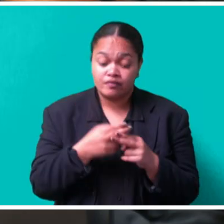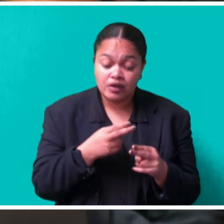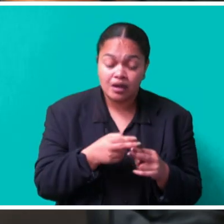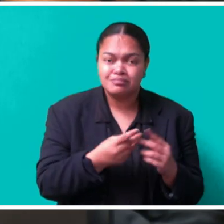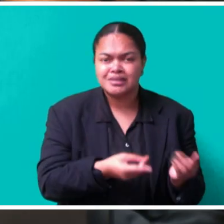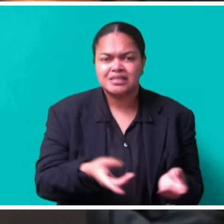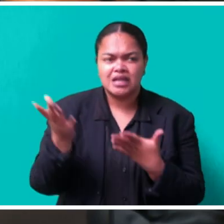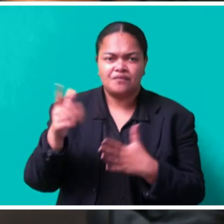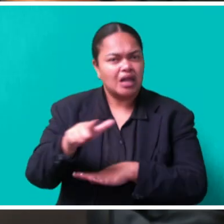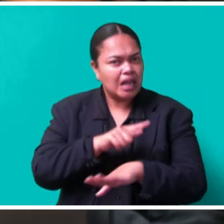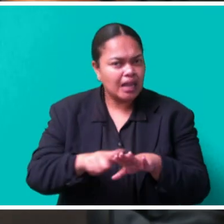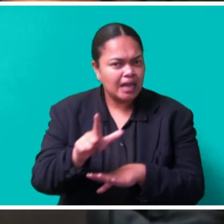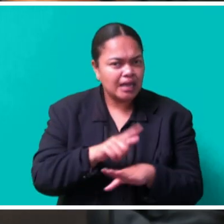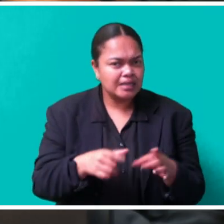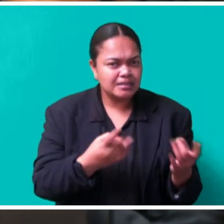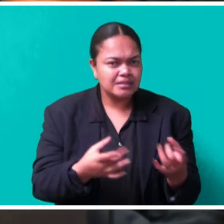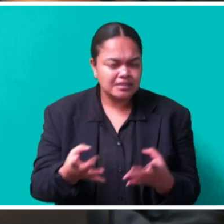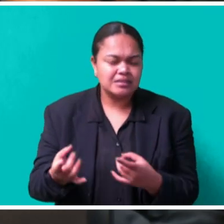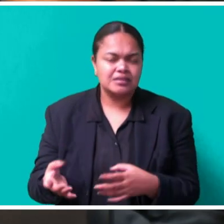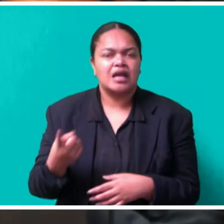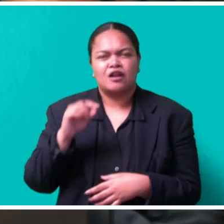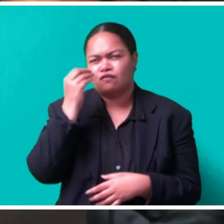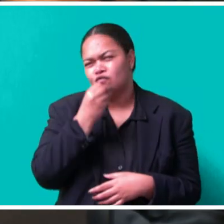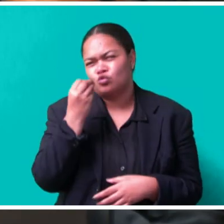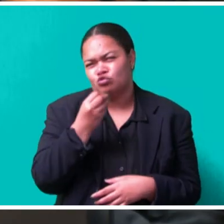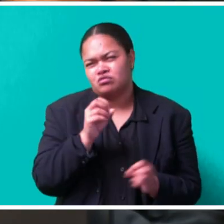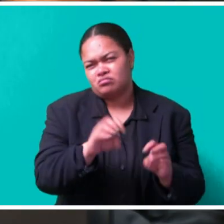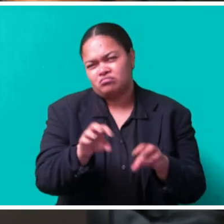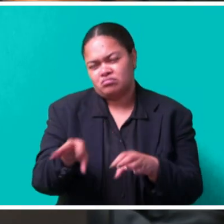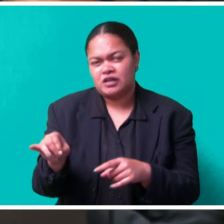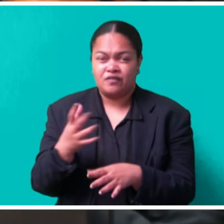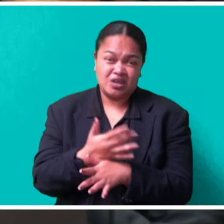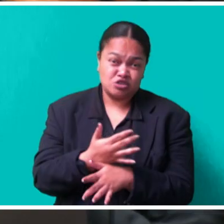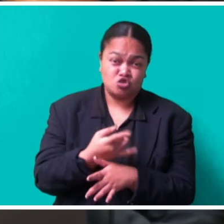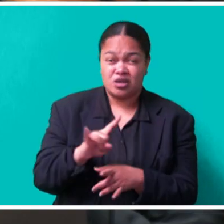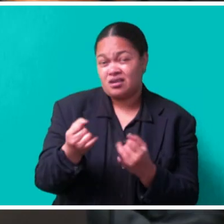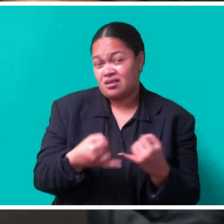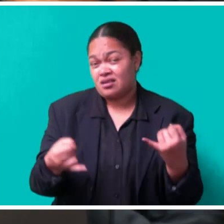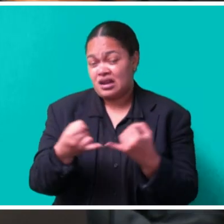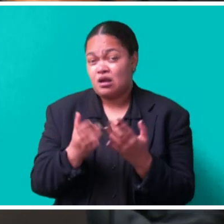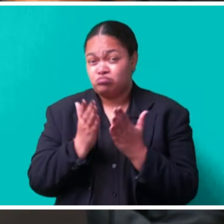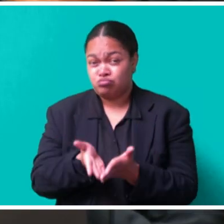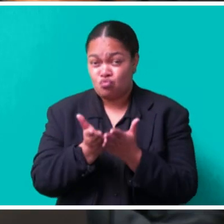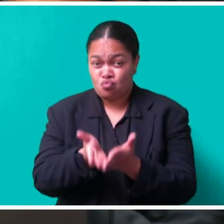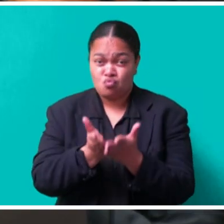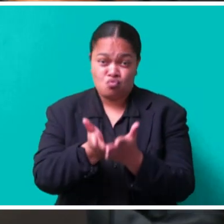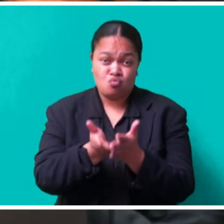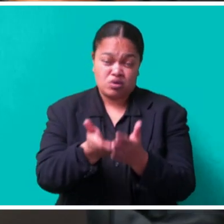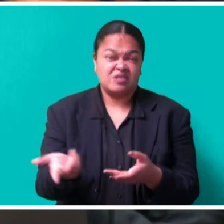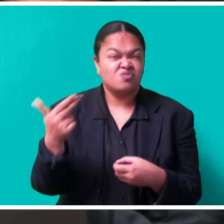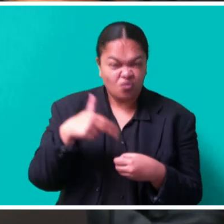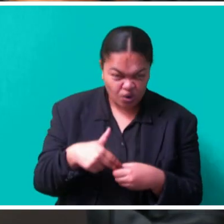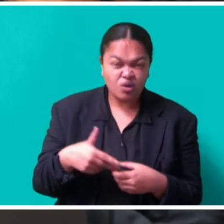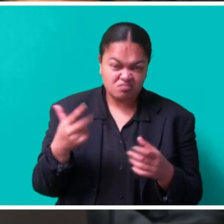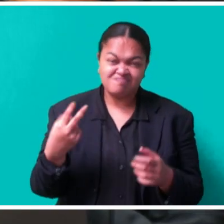land preparation, and food transportation; fisheries and maritime transport through both fuel shortage and